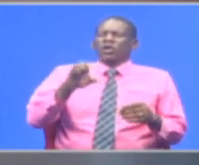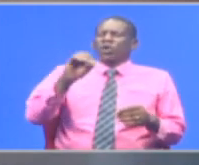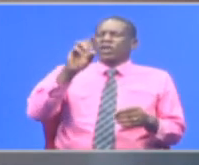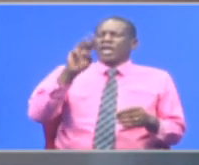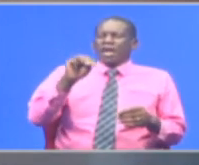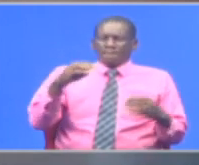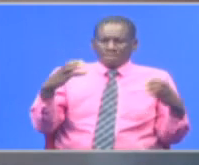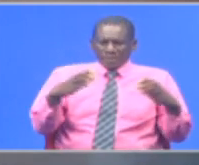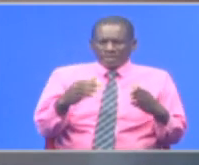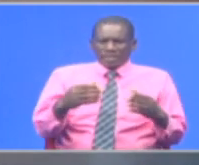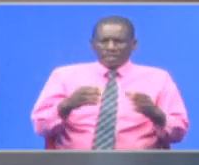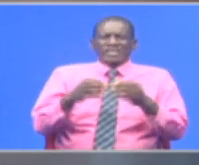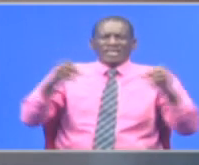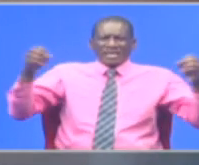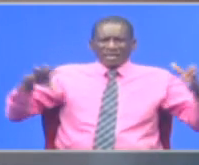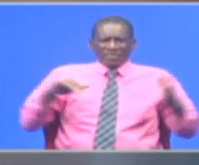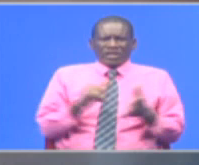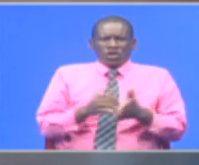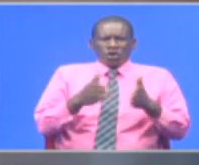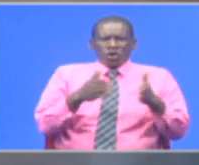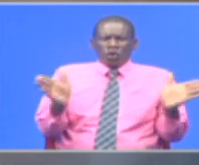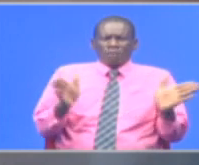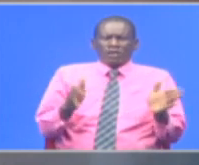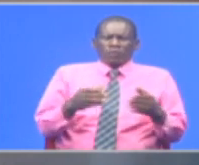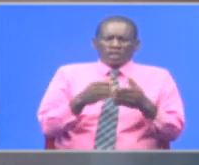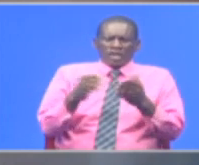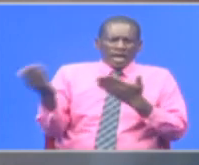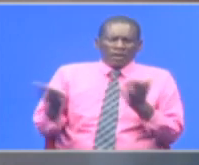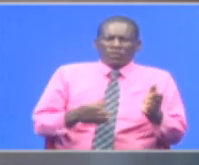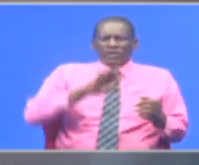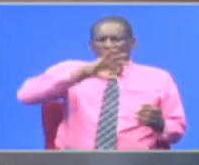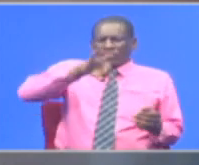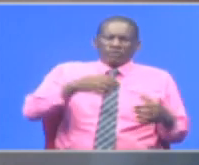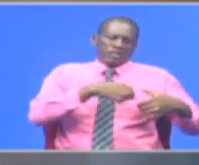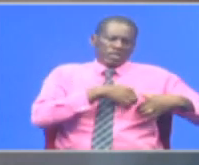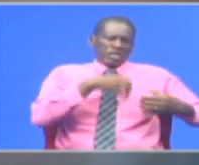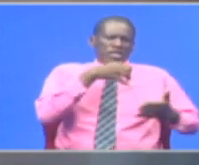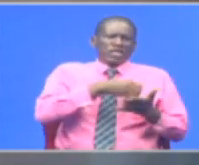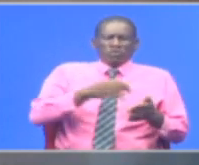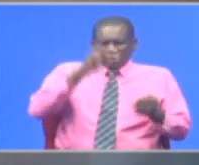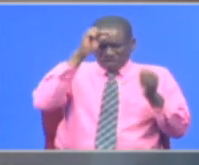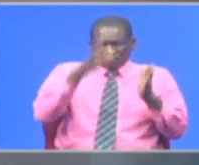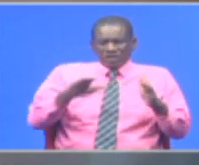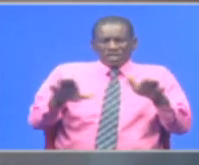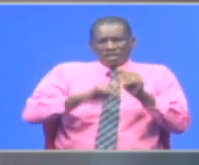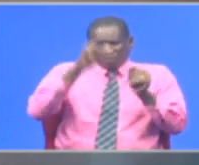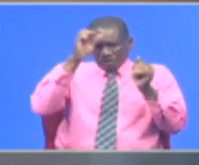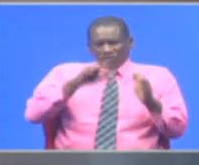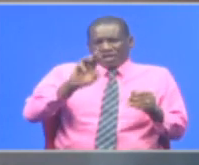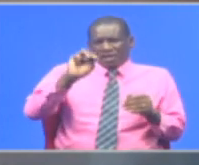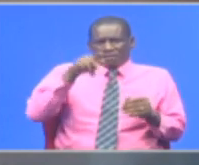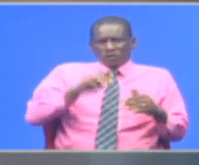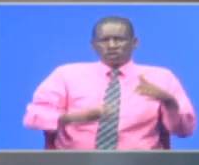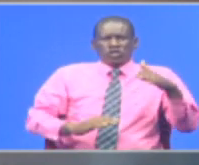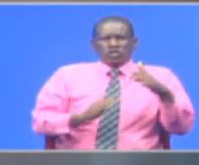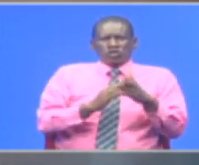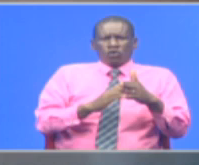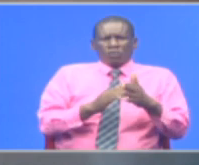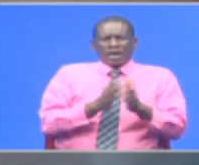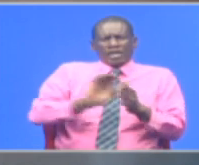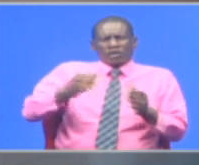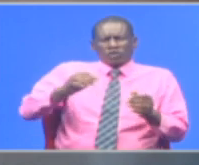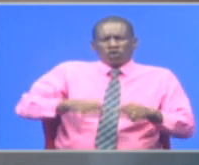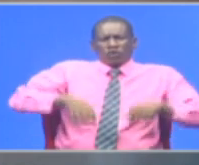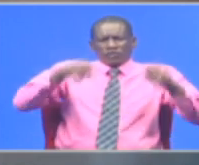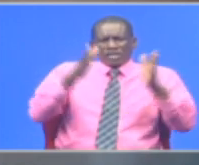that it is only open to the 3,000 delegates comprised in governors, deputy governors, MPs, top branch and county officials